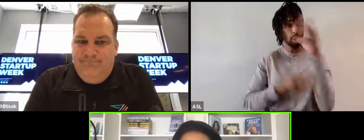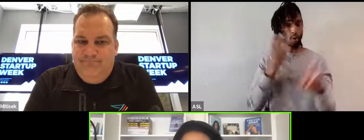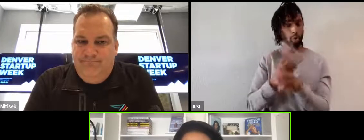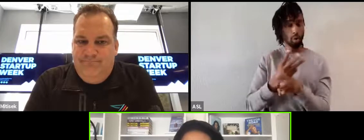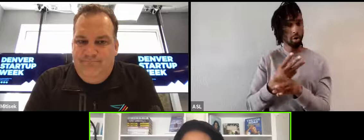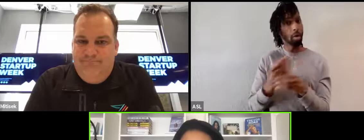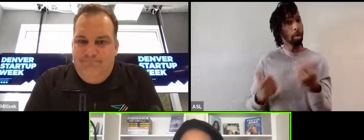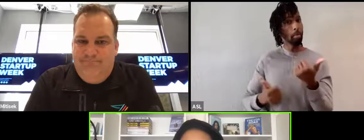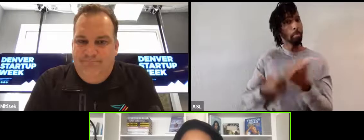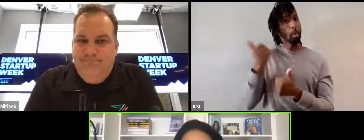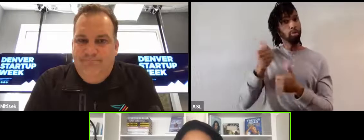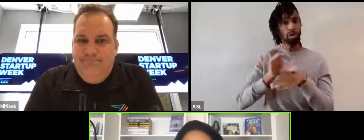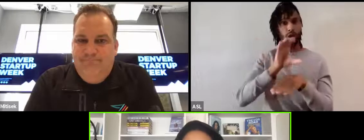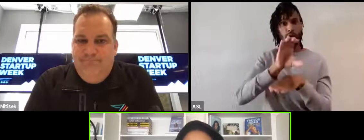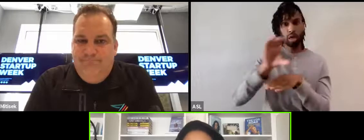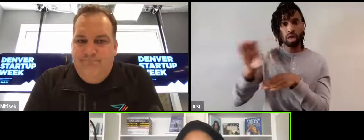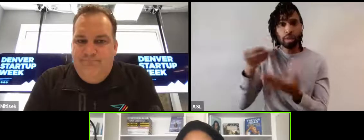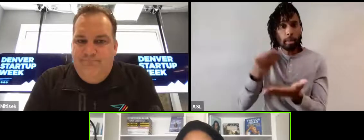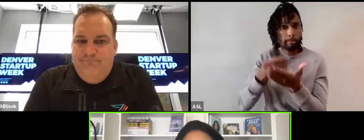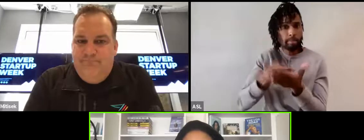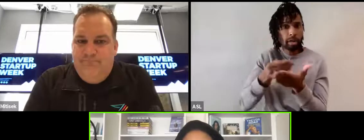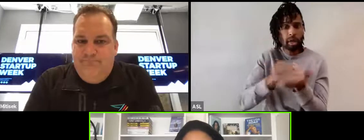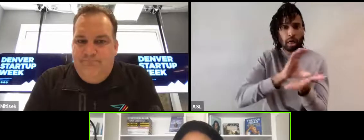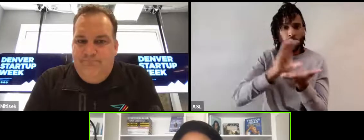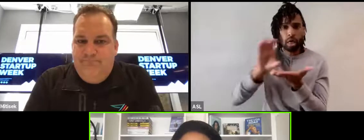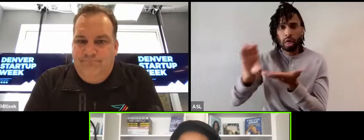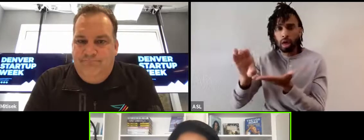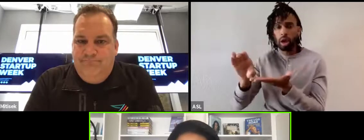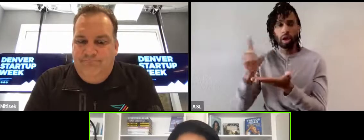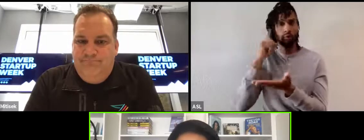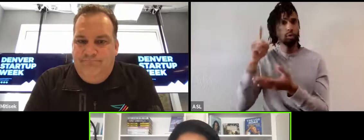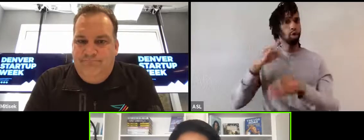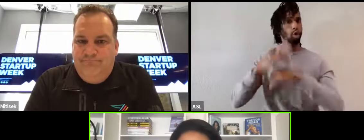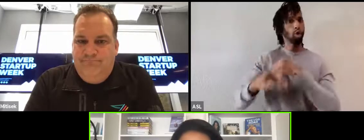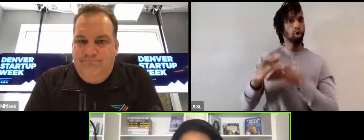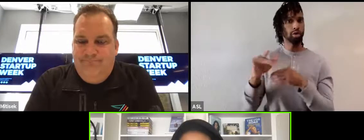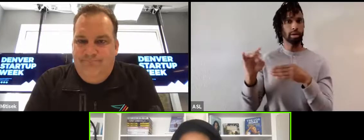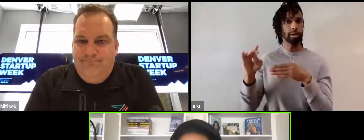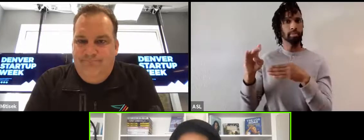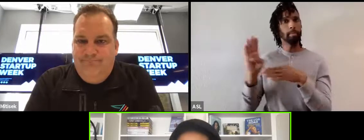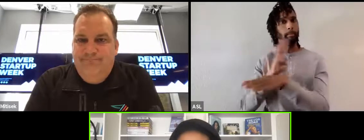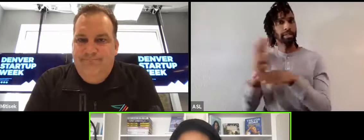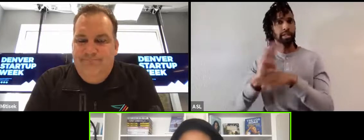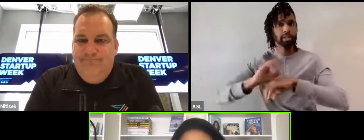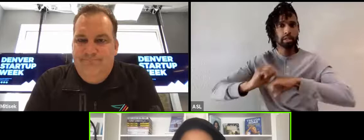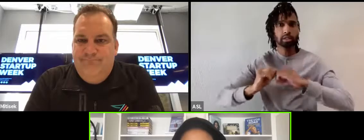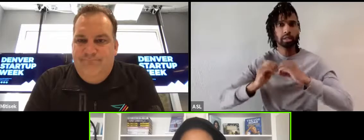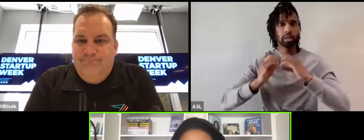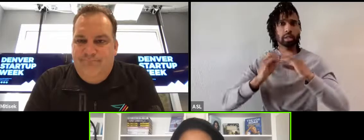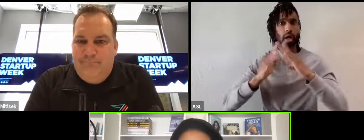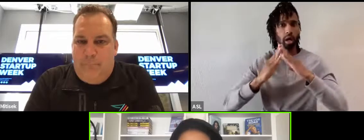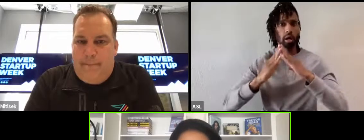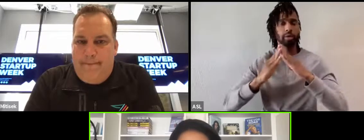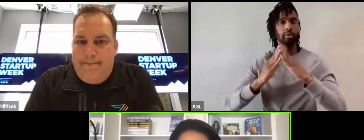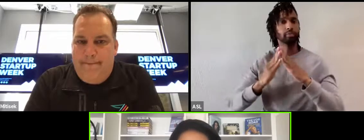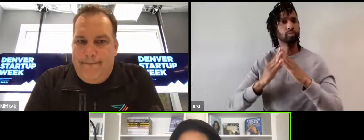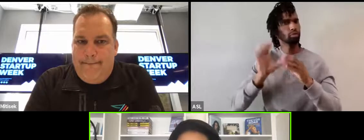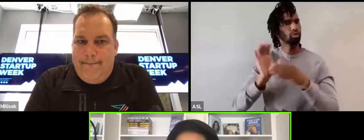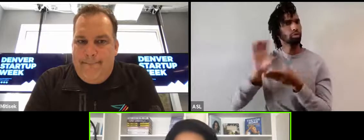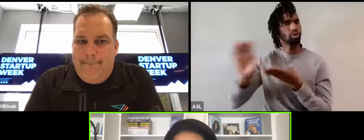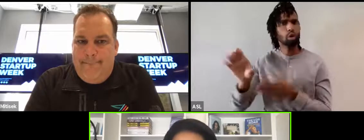that was supposed to go to early stage companies getting started was going to a